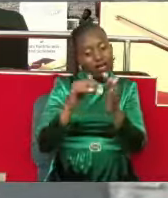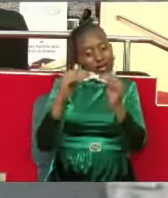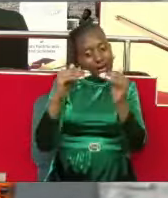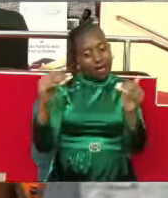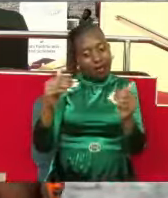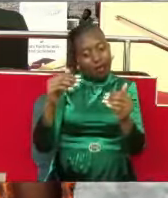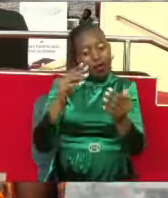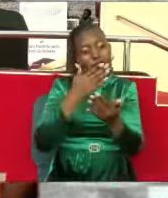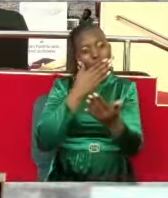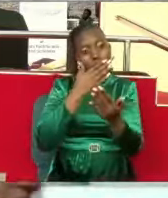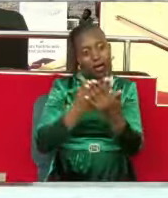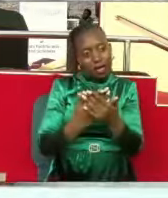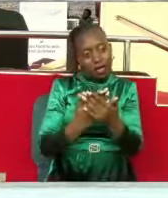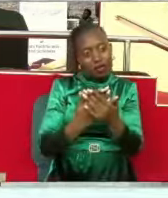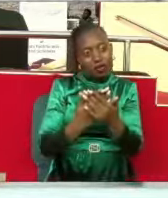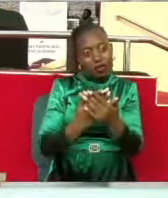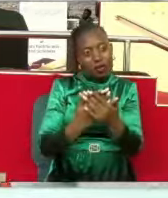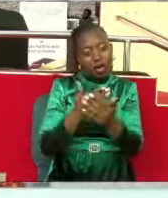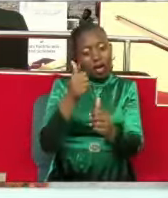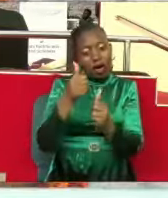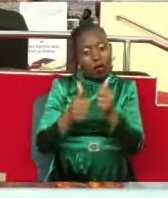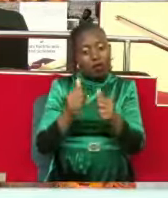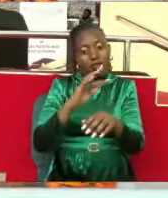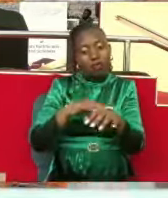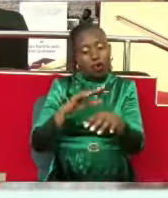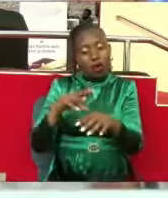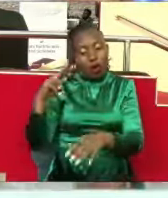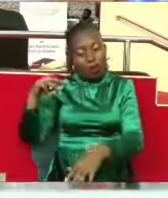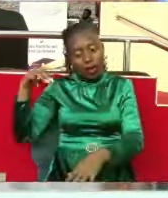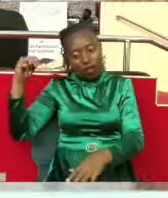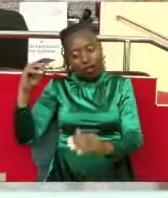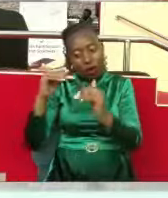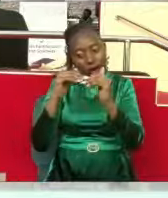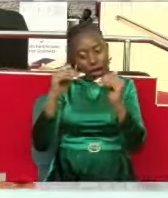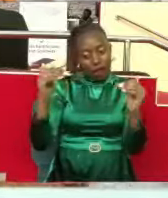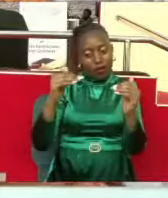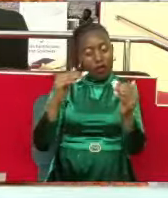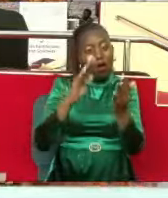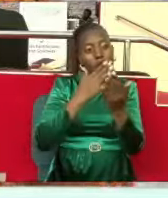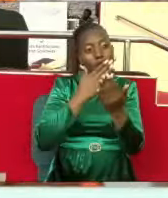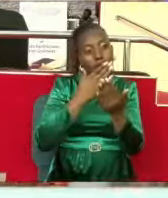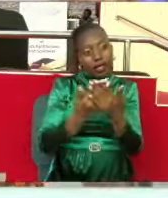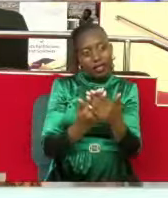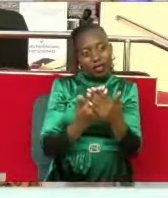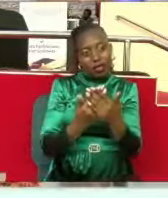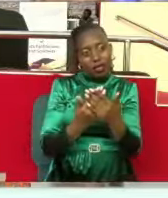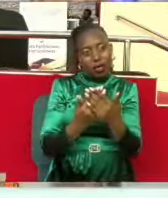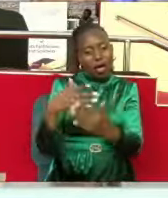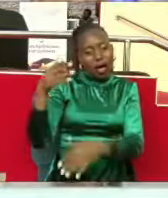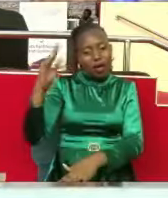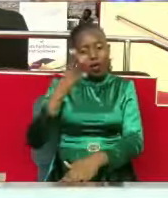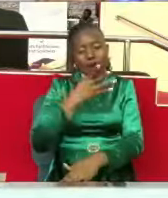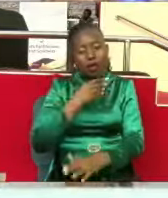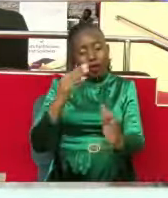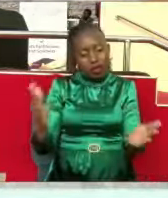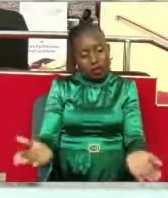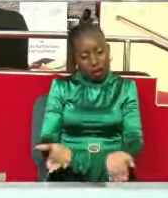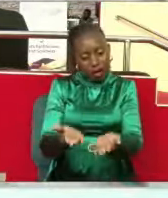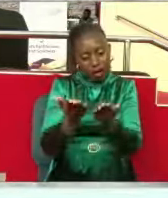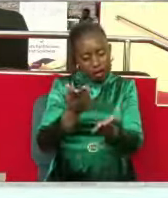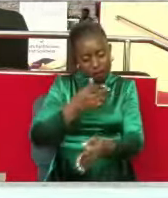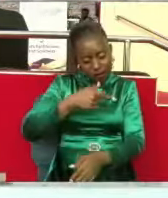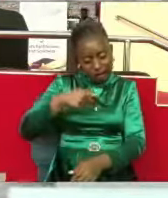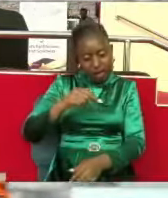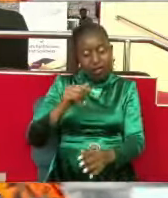gratitude that I'm calling mature level of gratitude. Ni kiwango kikuu cha ukomavu cha sana. And the Lord wants to lift us to that level in this